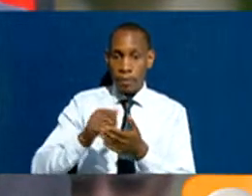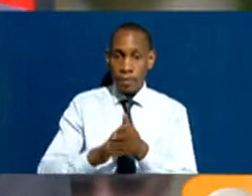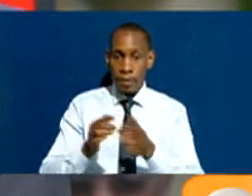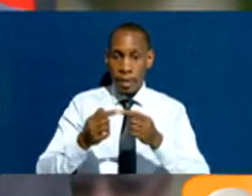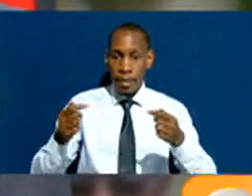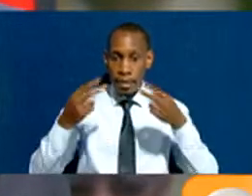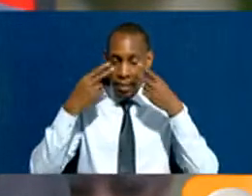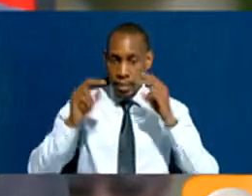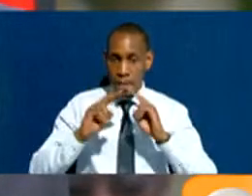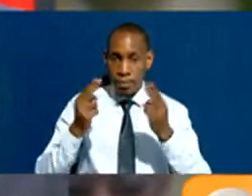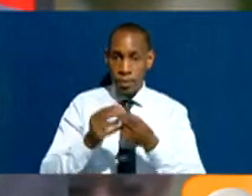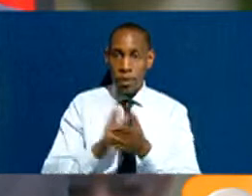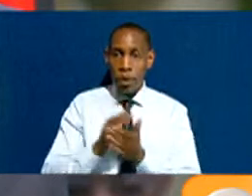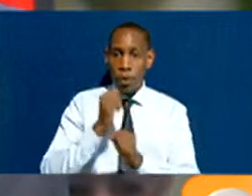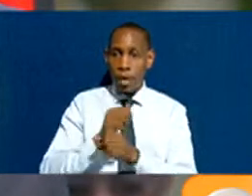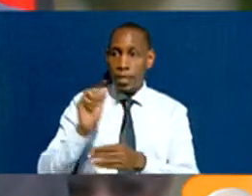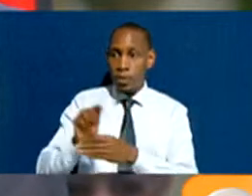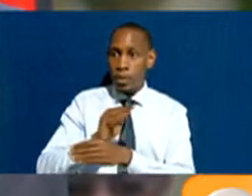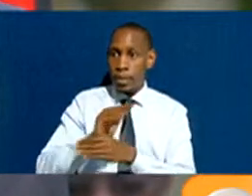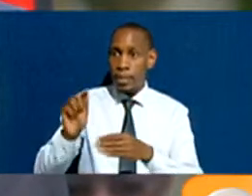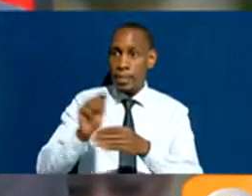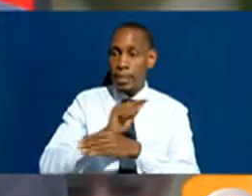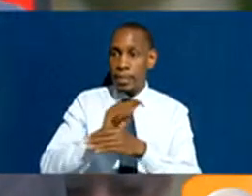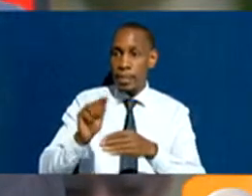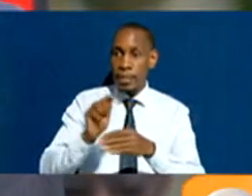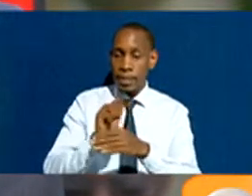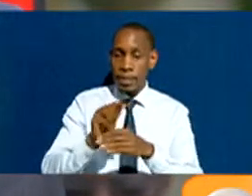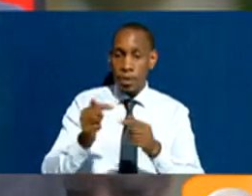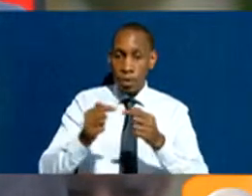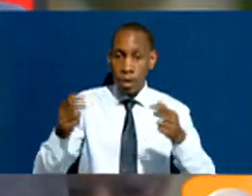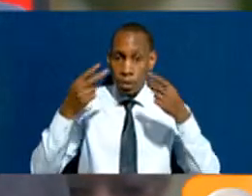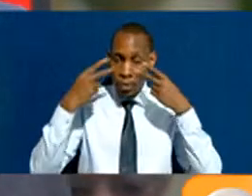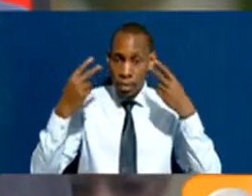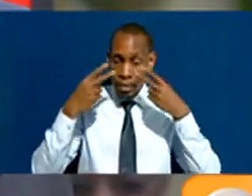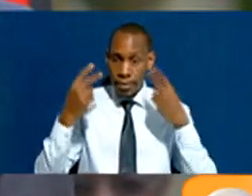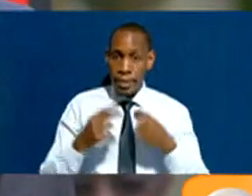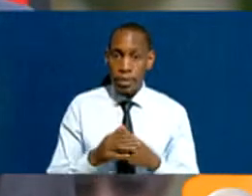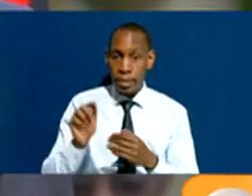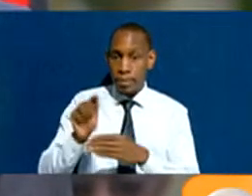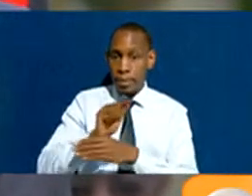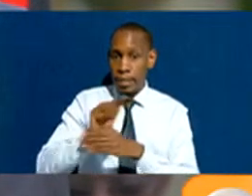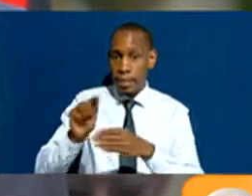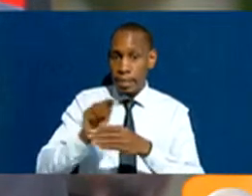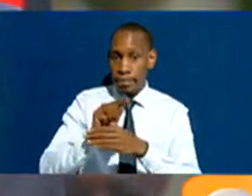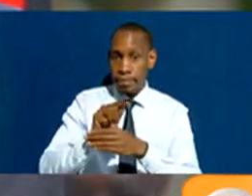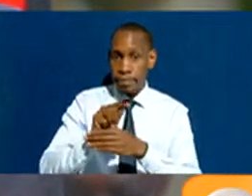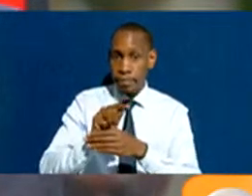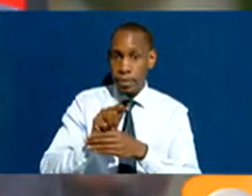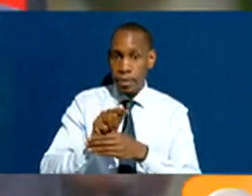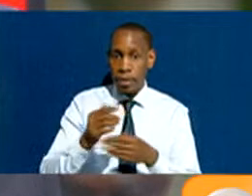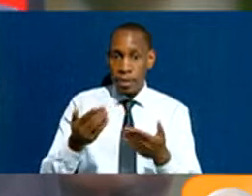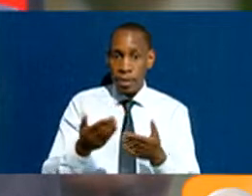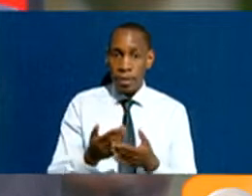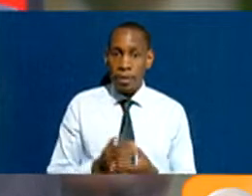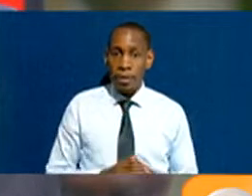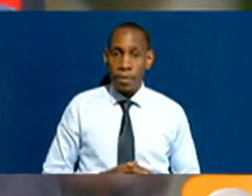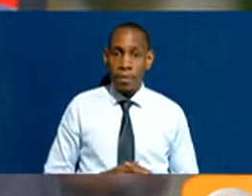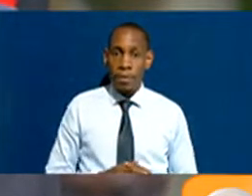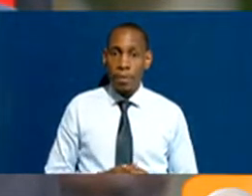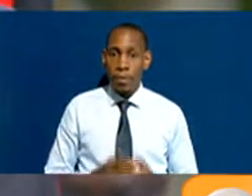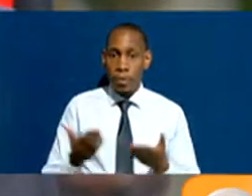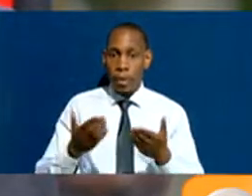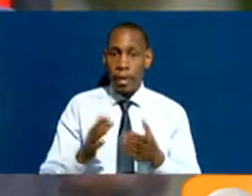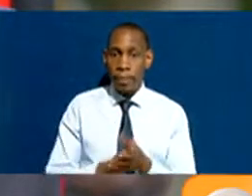underwent a 12-week intensive counter-terrorism training at the FBI Academy